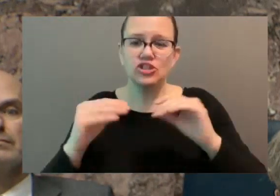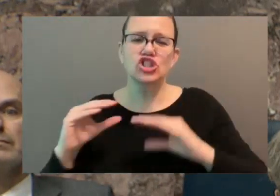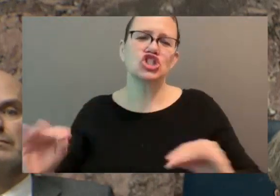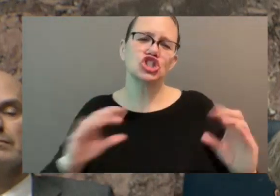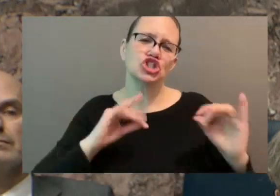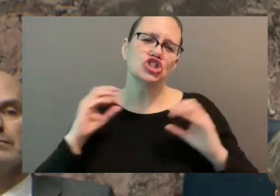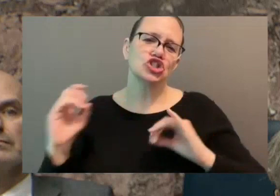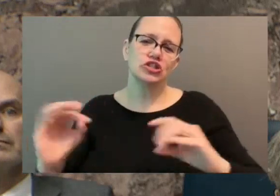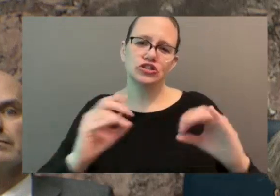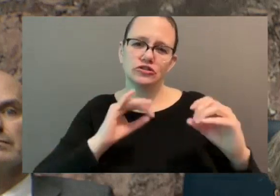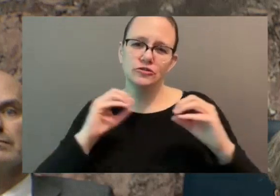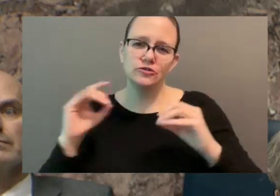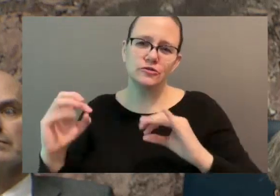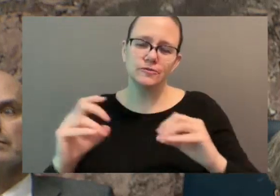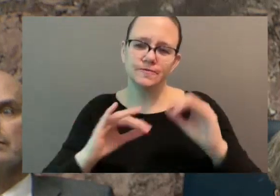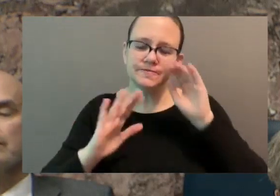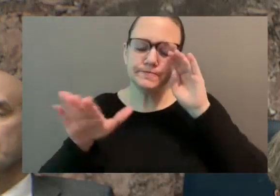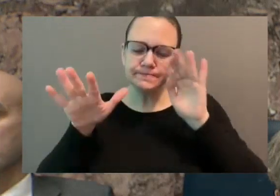Members,